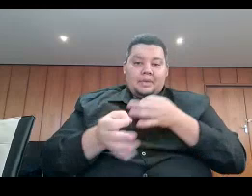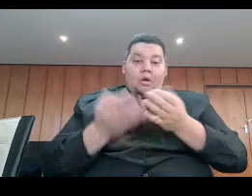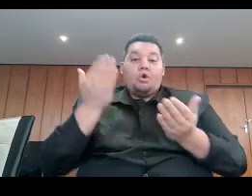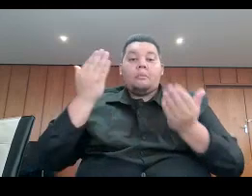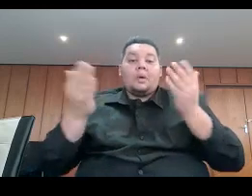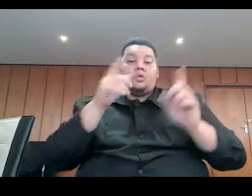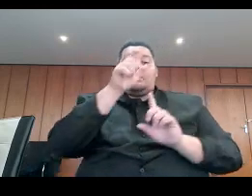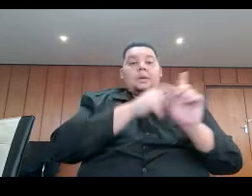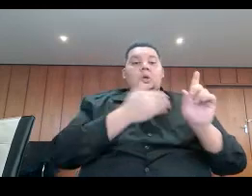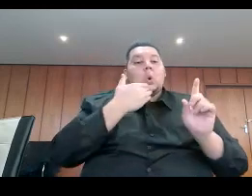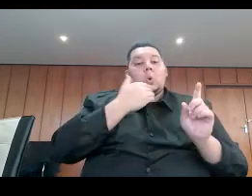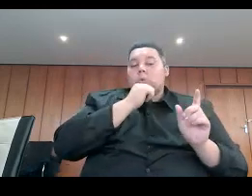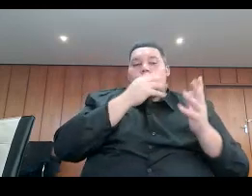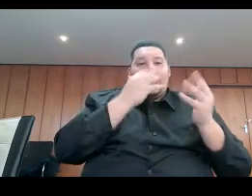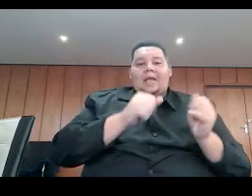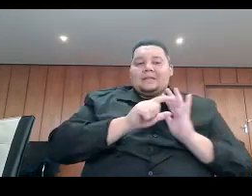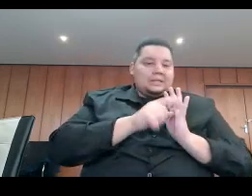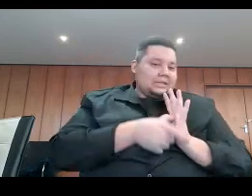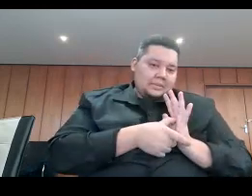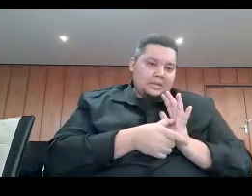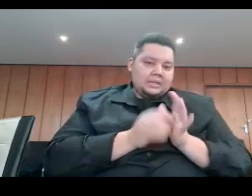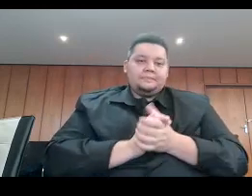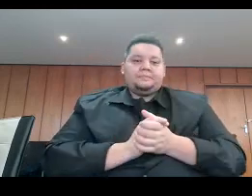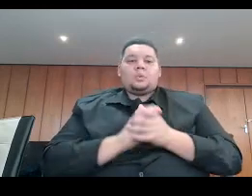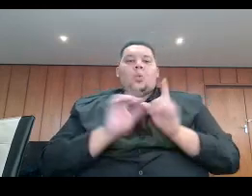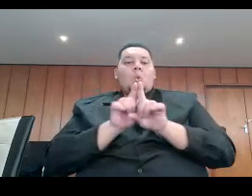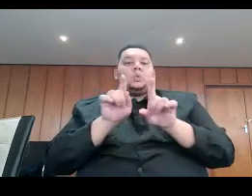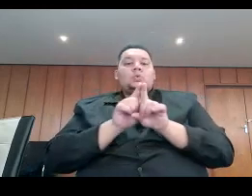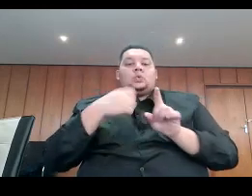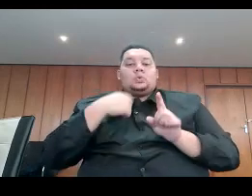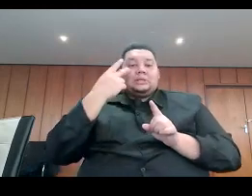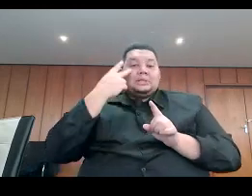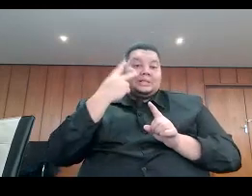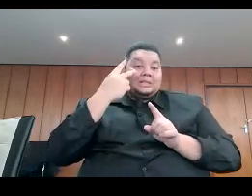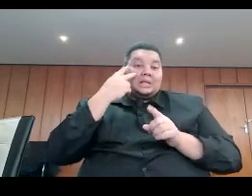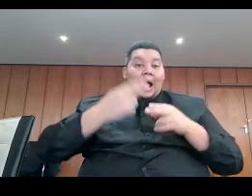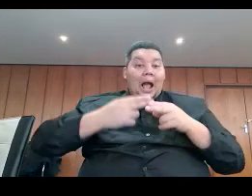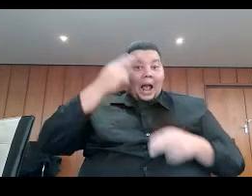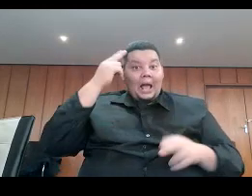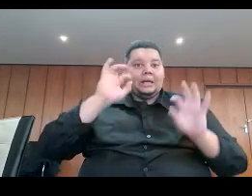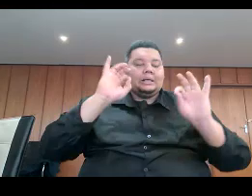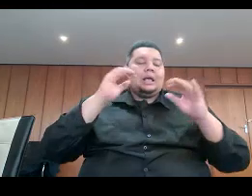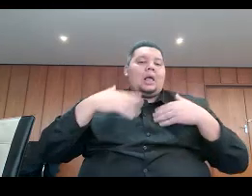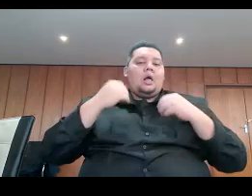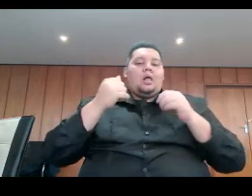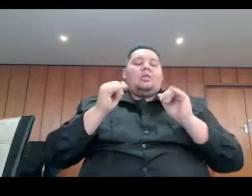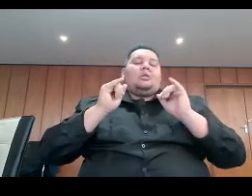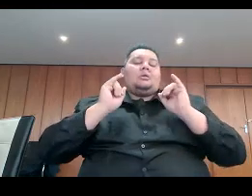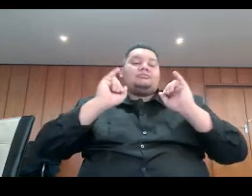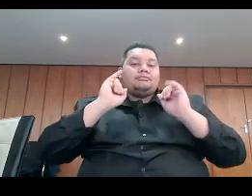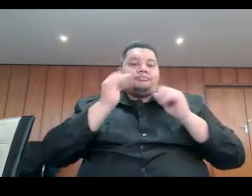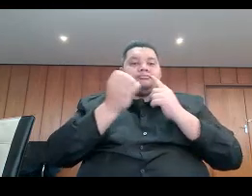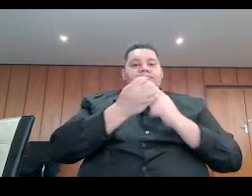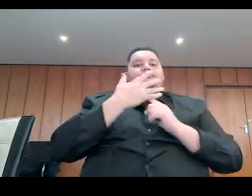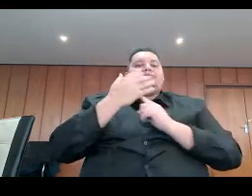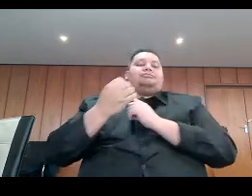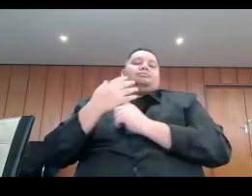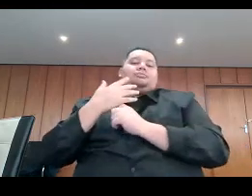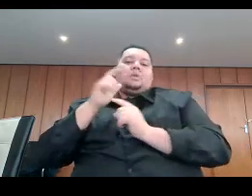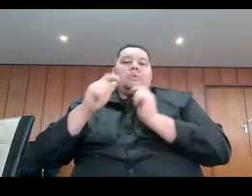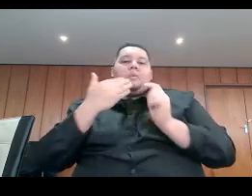disability. You also see a higher prevalence of health conditions amongst persons with